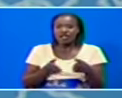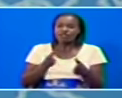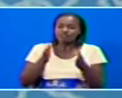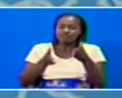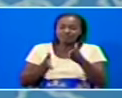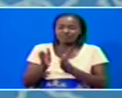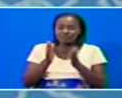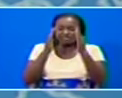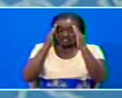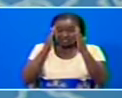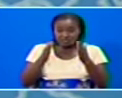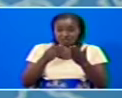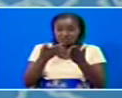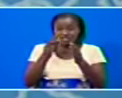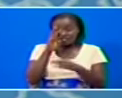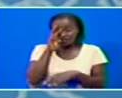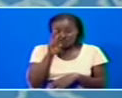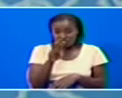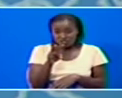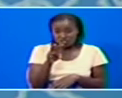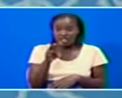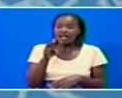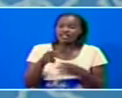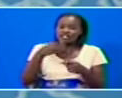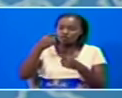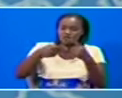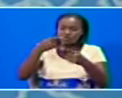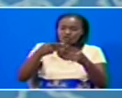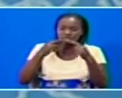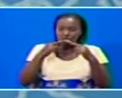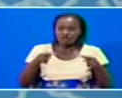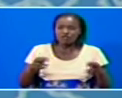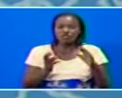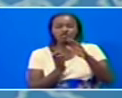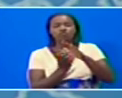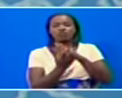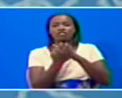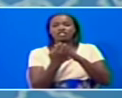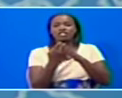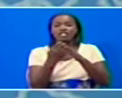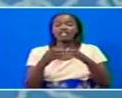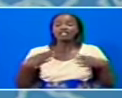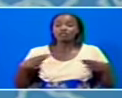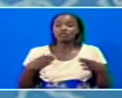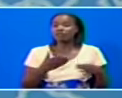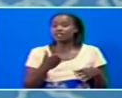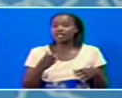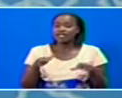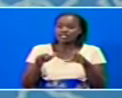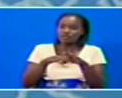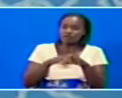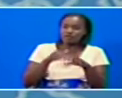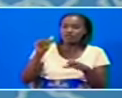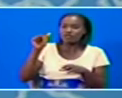and present their vision of an integrated, prosperous and peaceful continent. The live audience comprised of members of the African